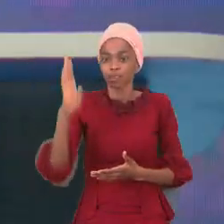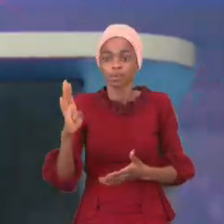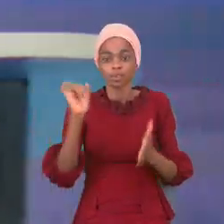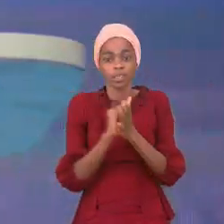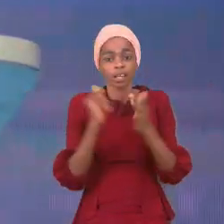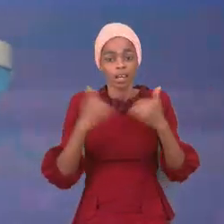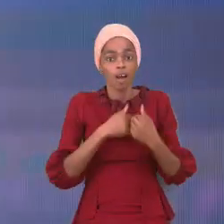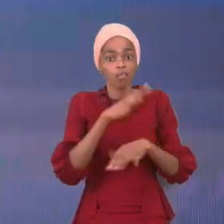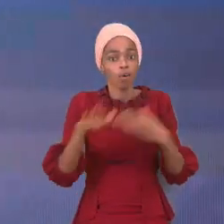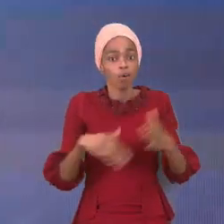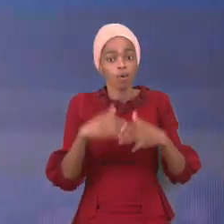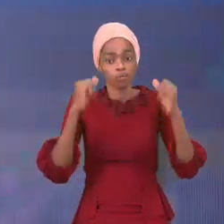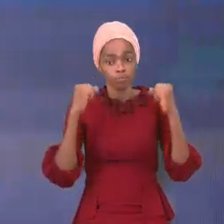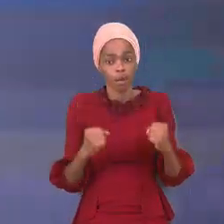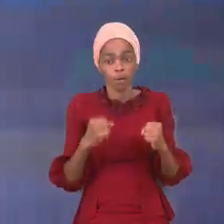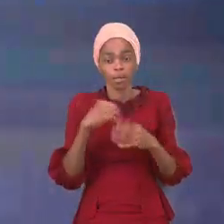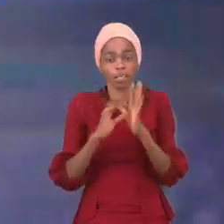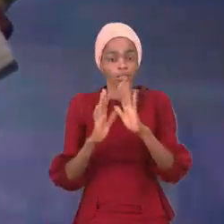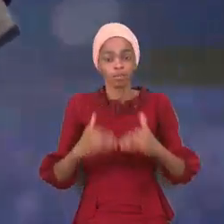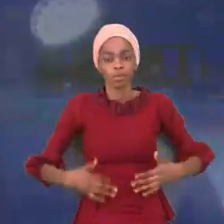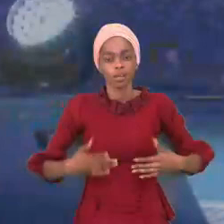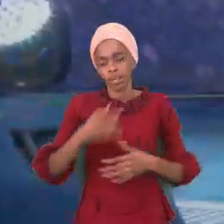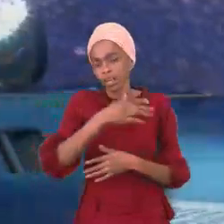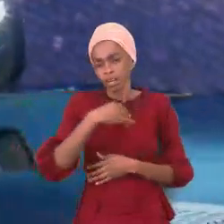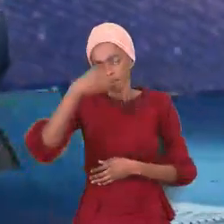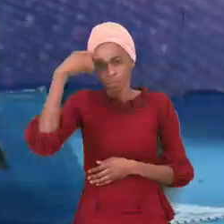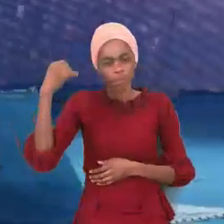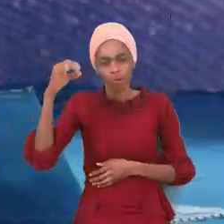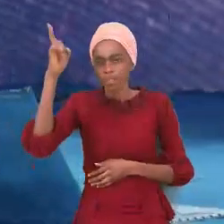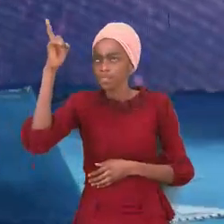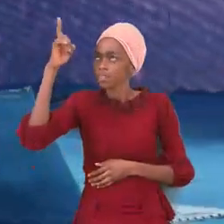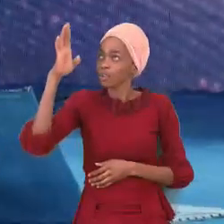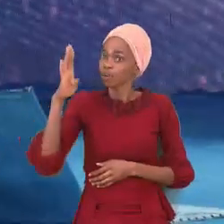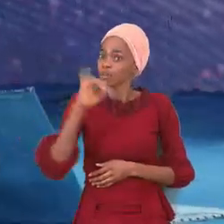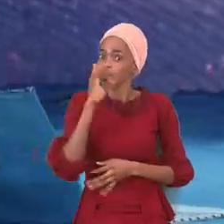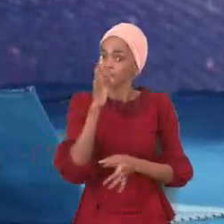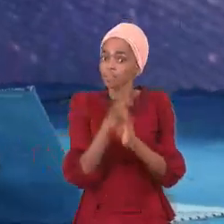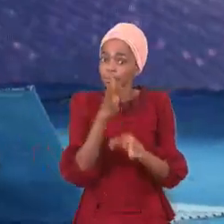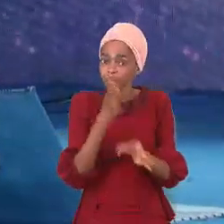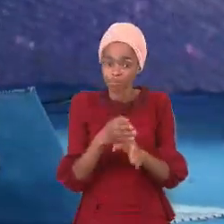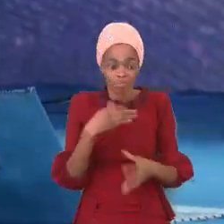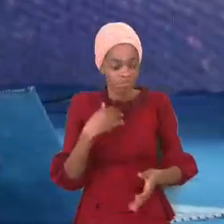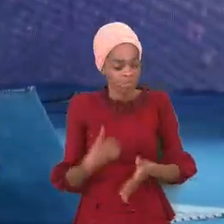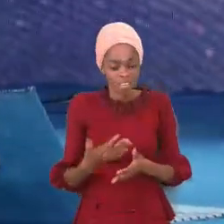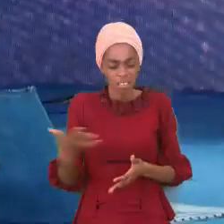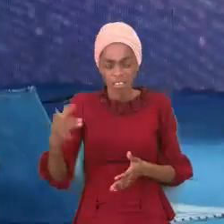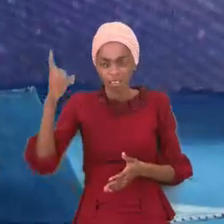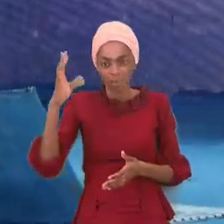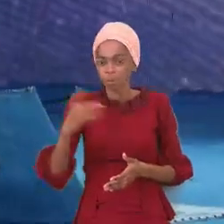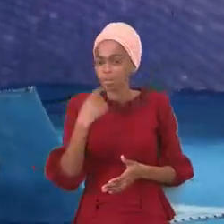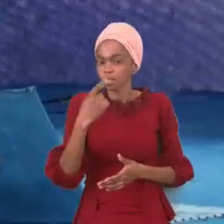all power in your life. And because he is faithful, whatever he has said,